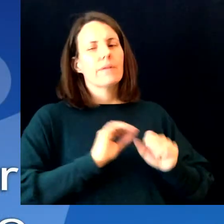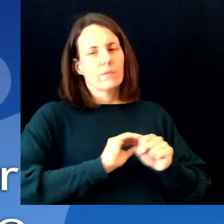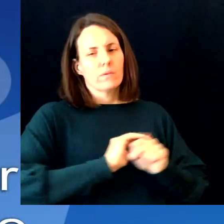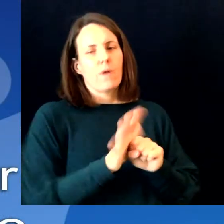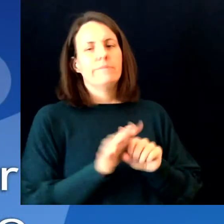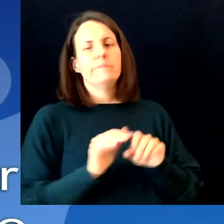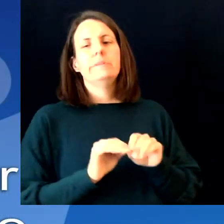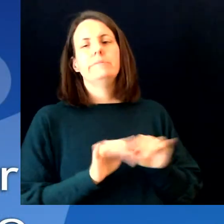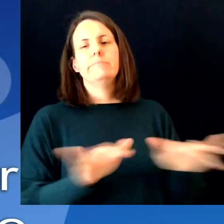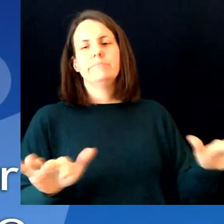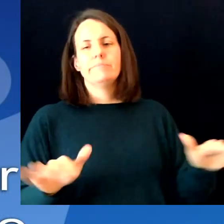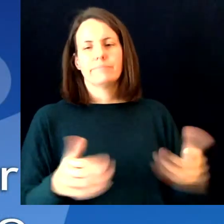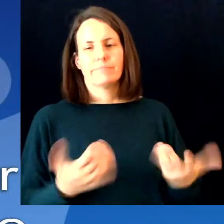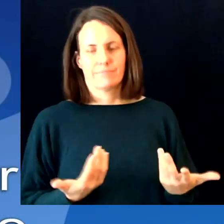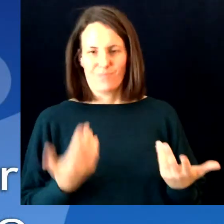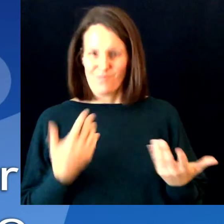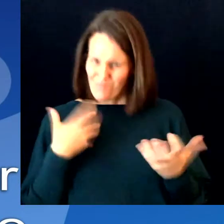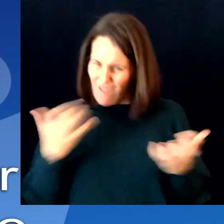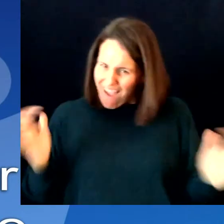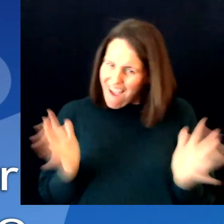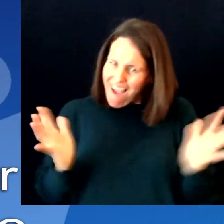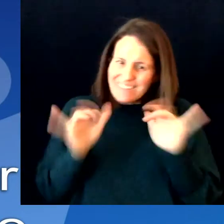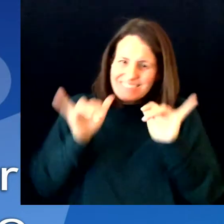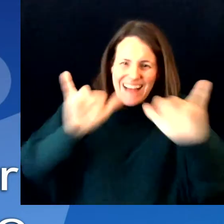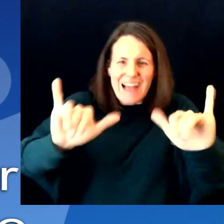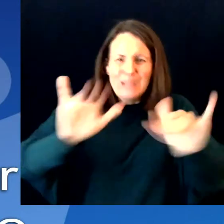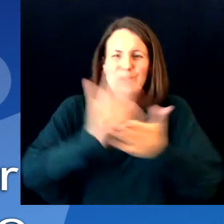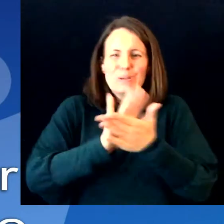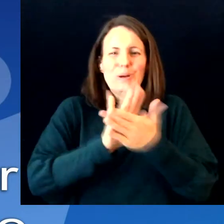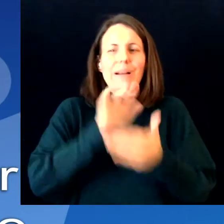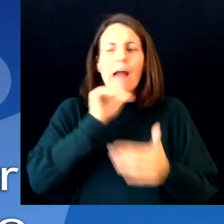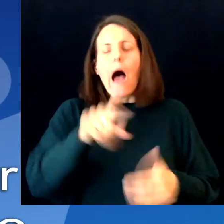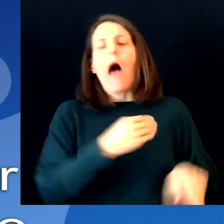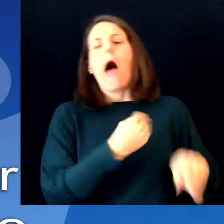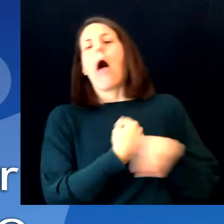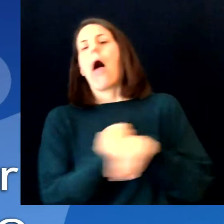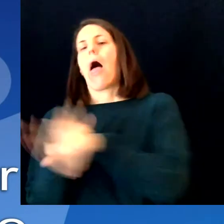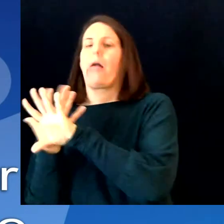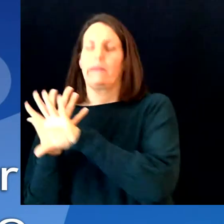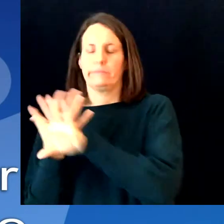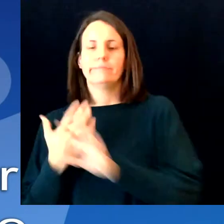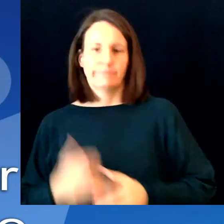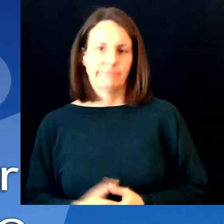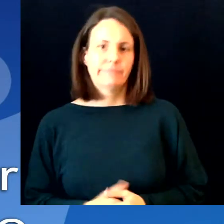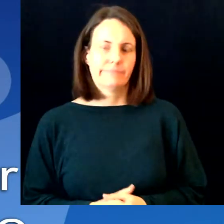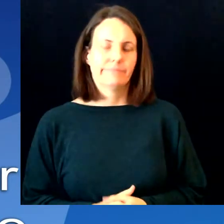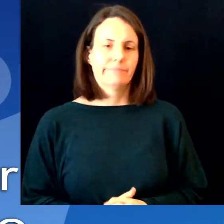Thank you. Now to Scott Bauer from the Associated Press. Scott?